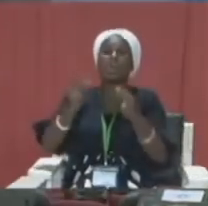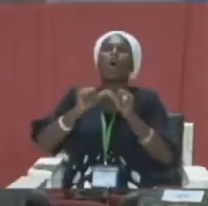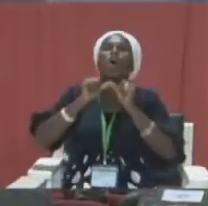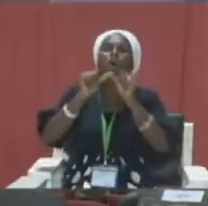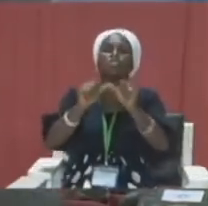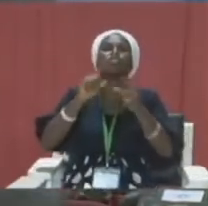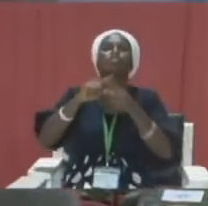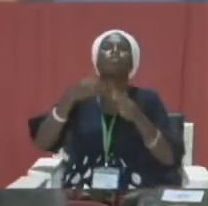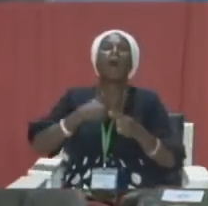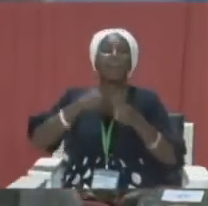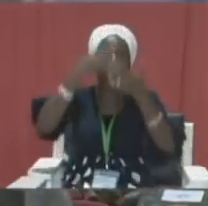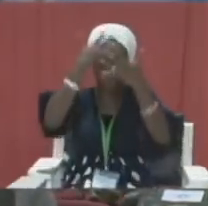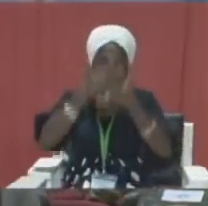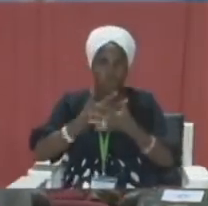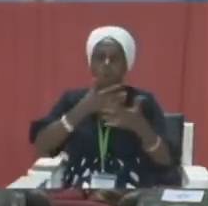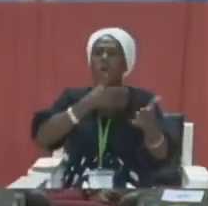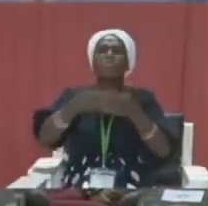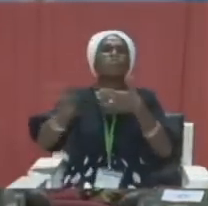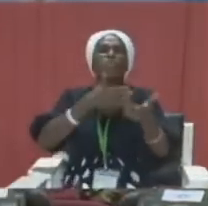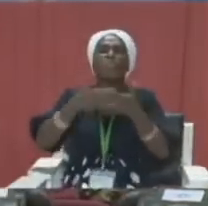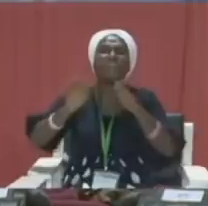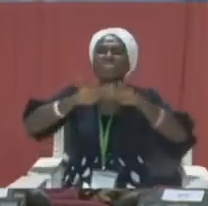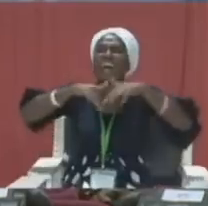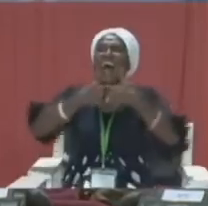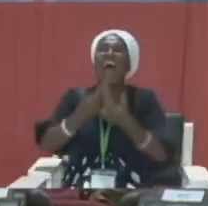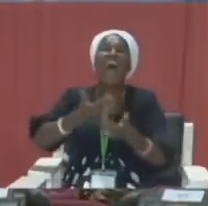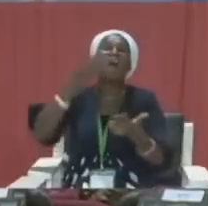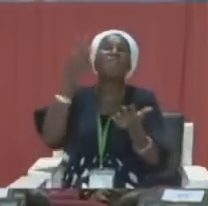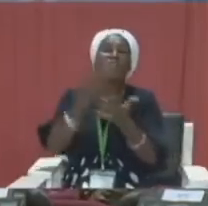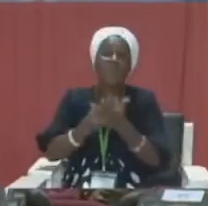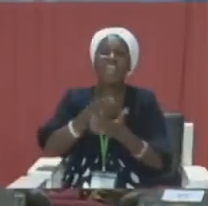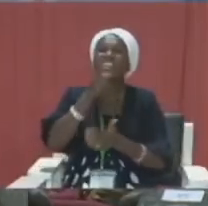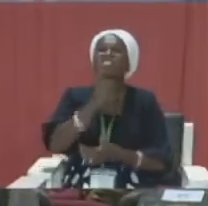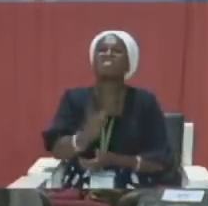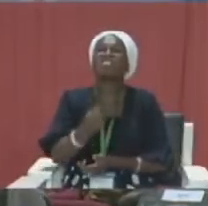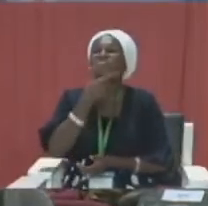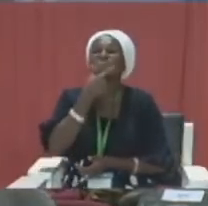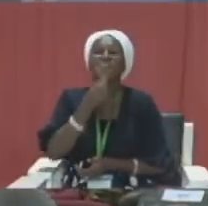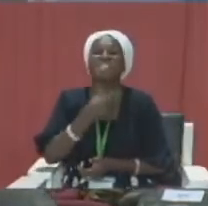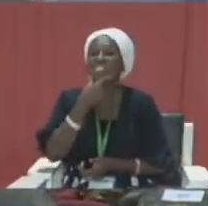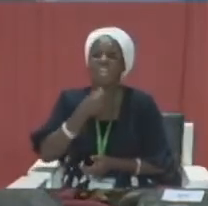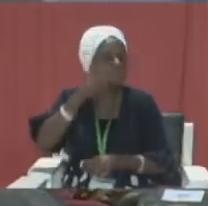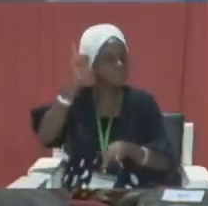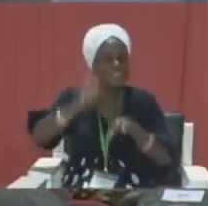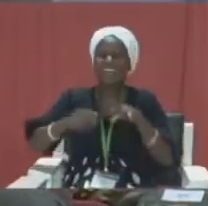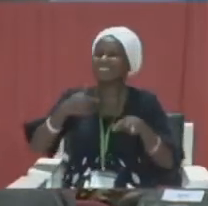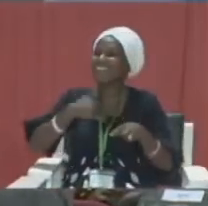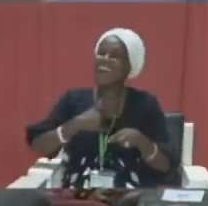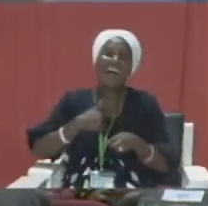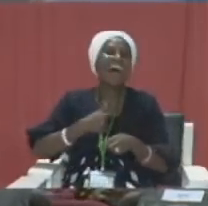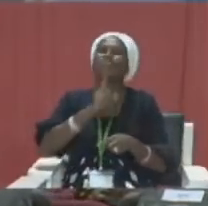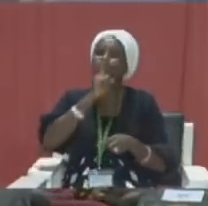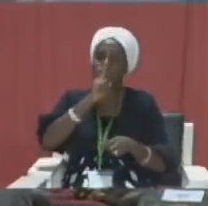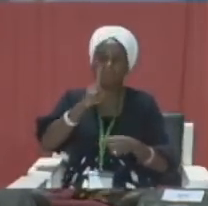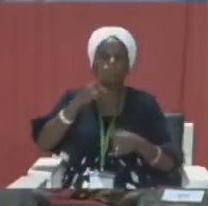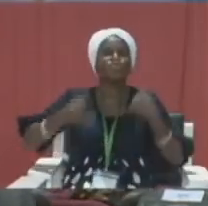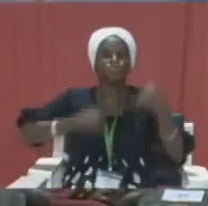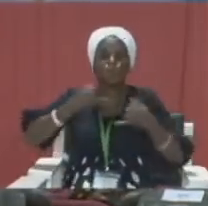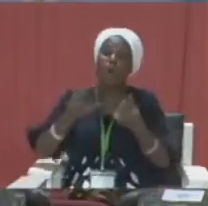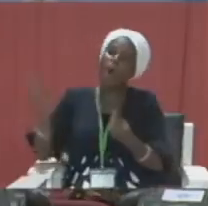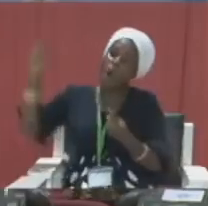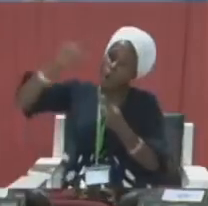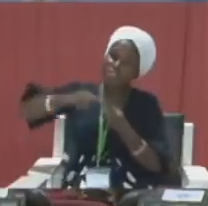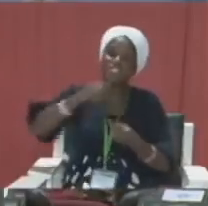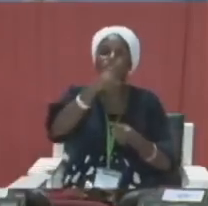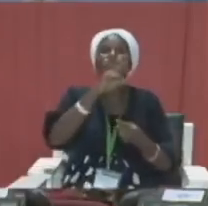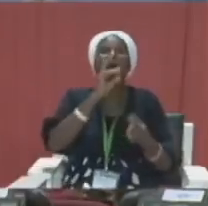matter how well you pretend, you can never have pure joy until you are free from